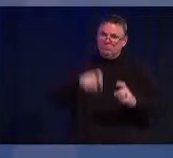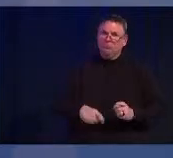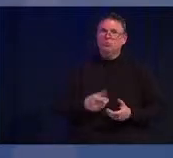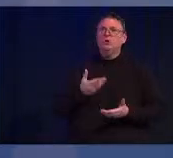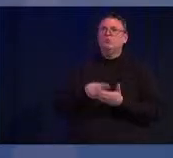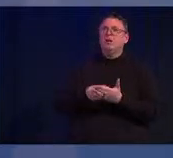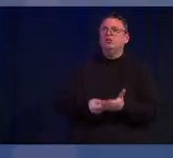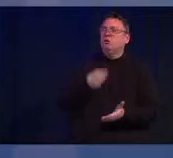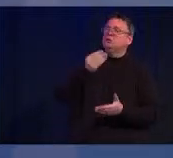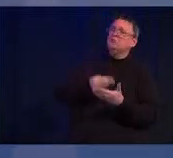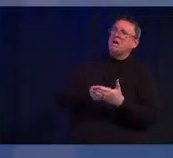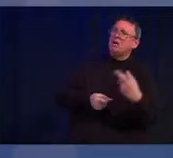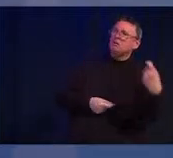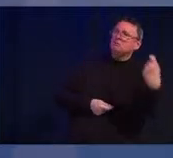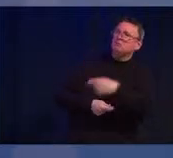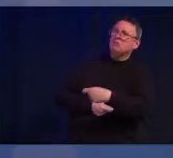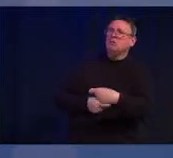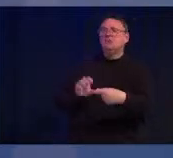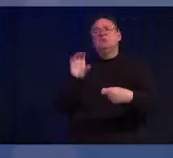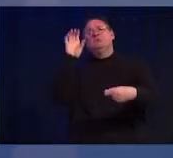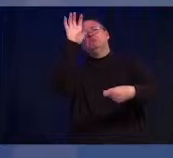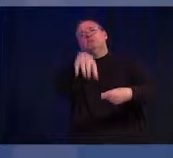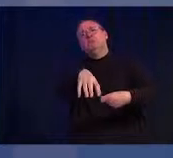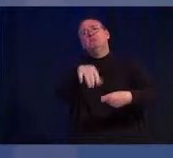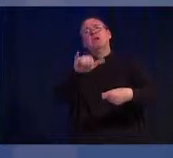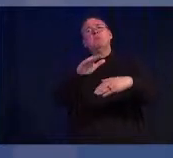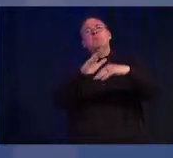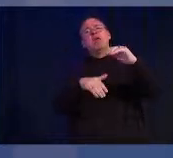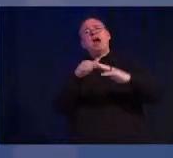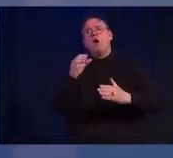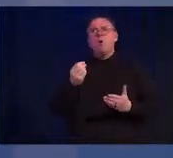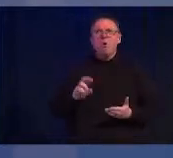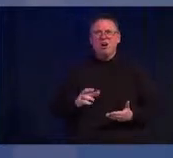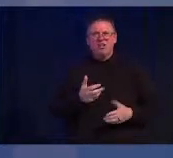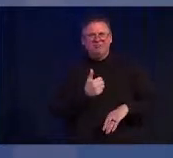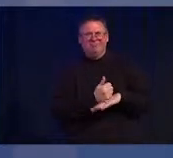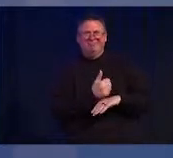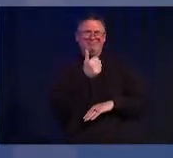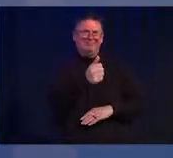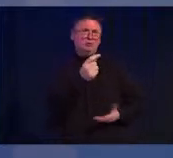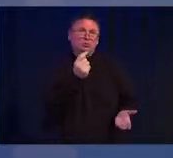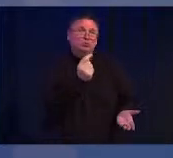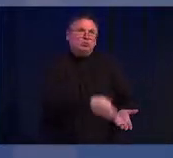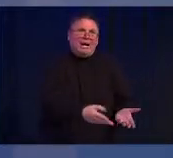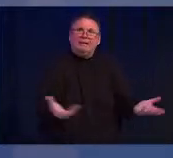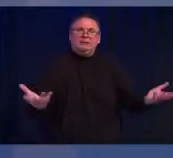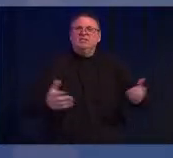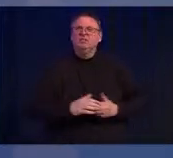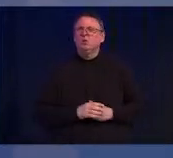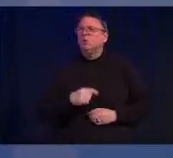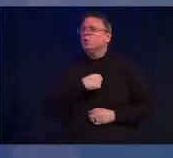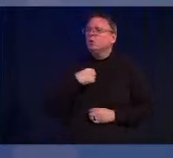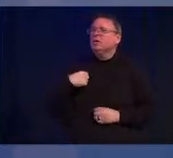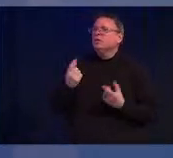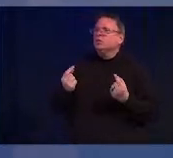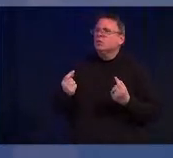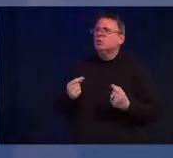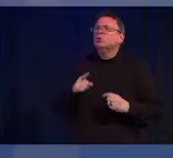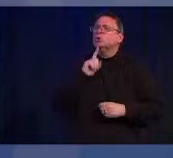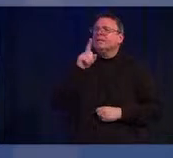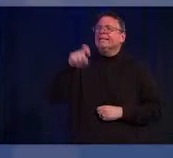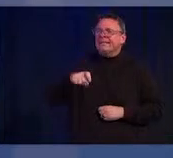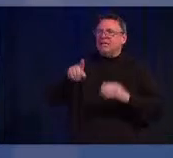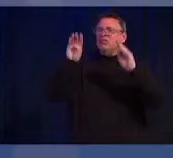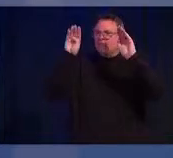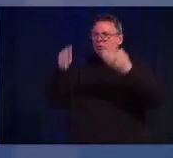that wants to build something somewhere or not. One of the things that we really need to refocus